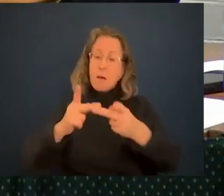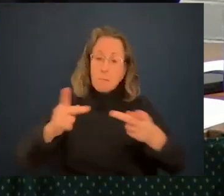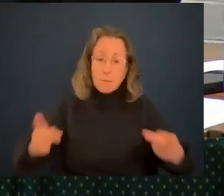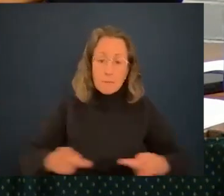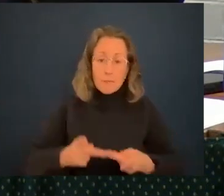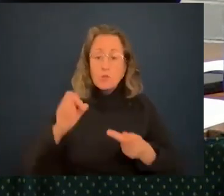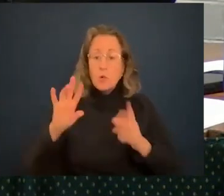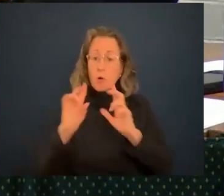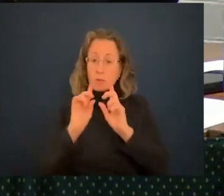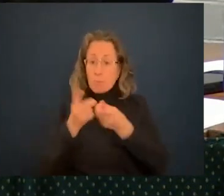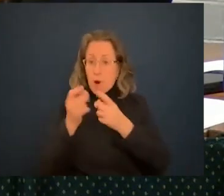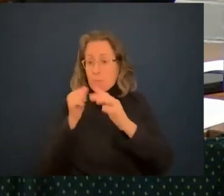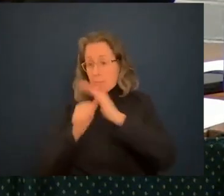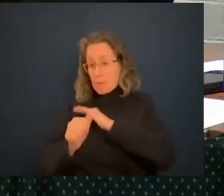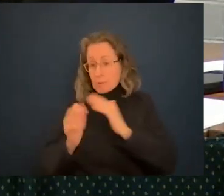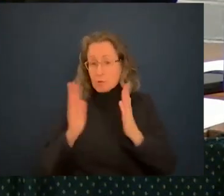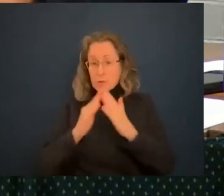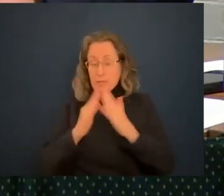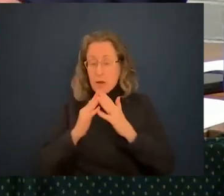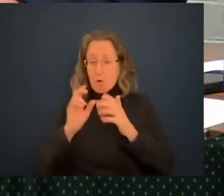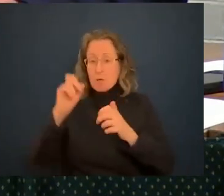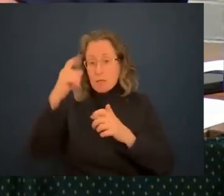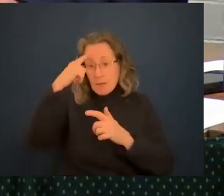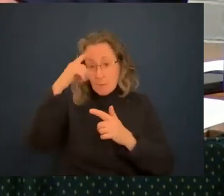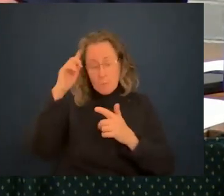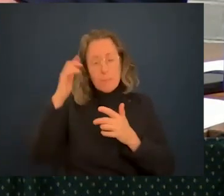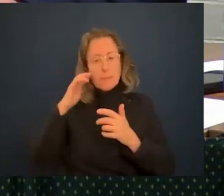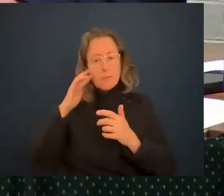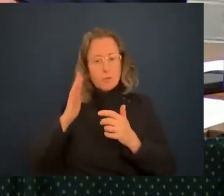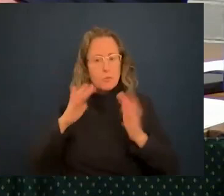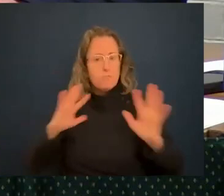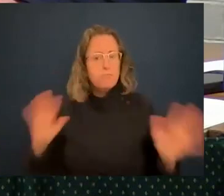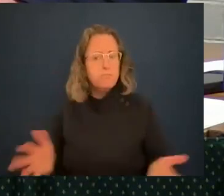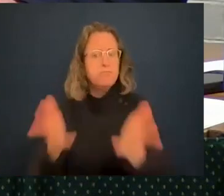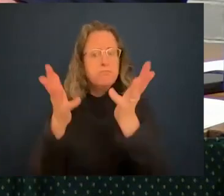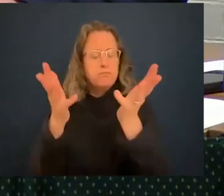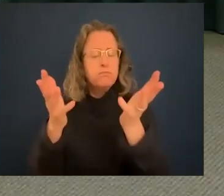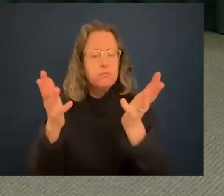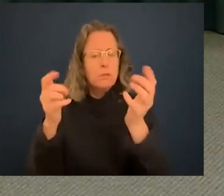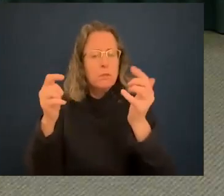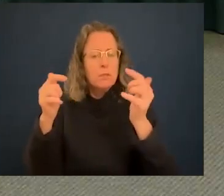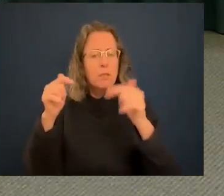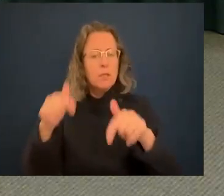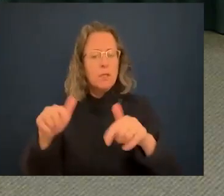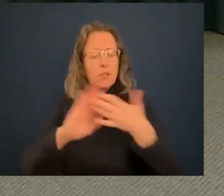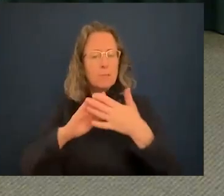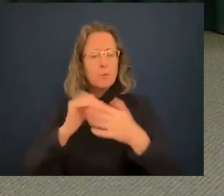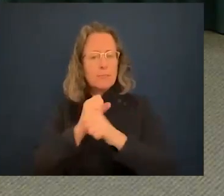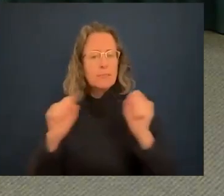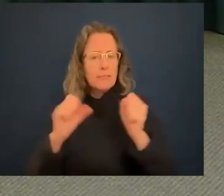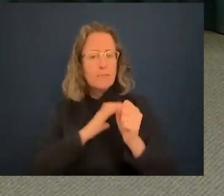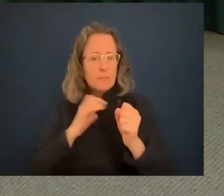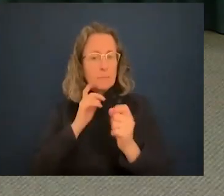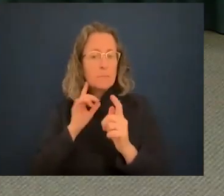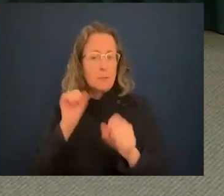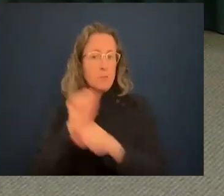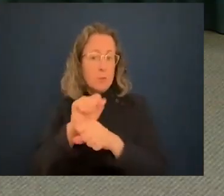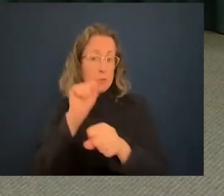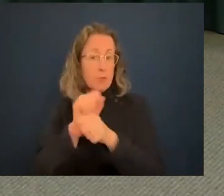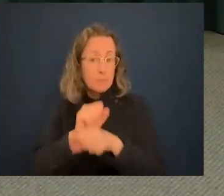within the town to help us move this work forward okay wait a second I think Jess had her hand at before